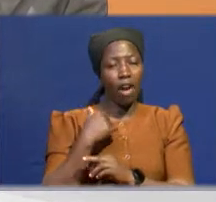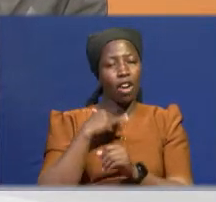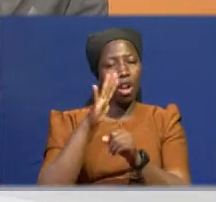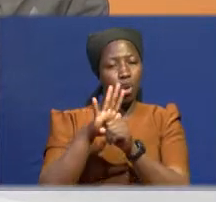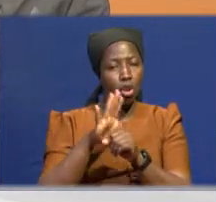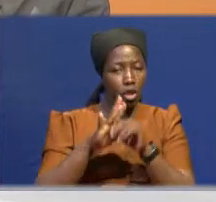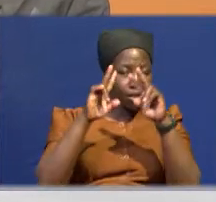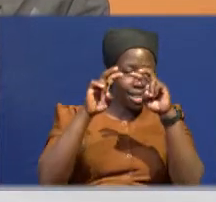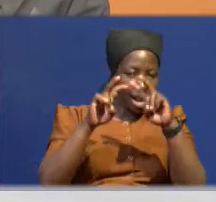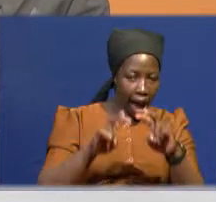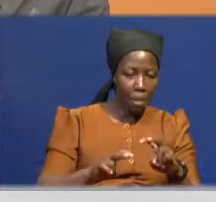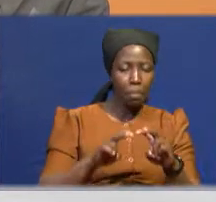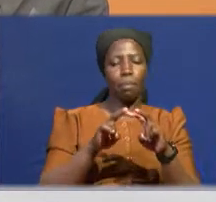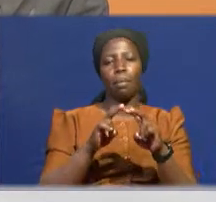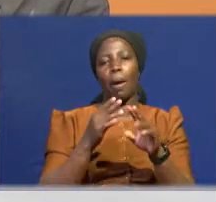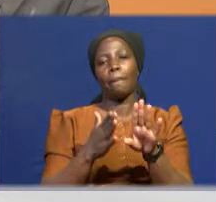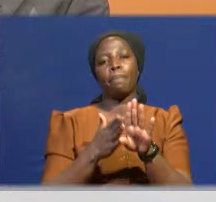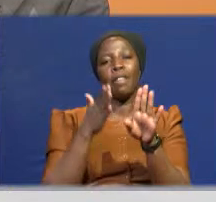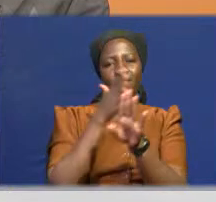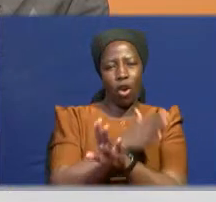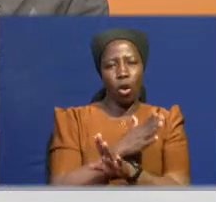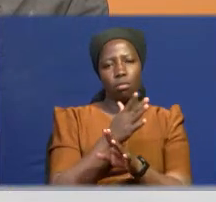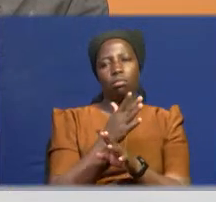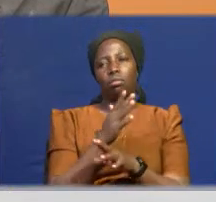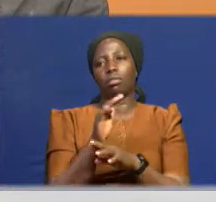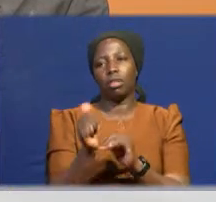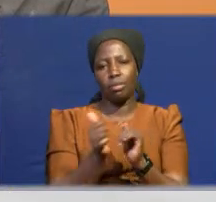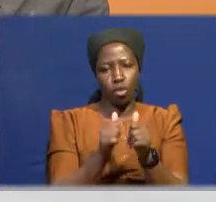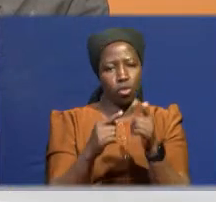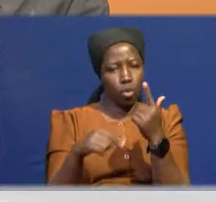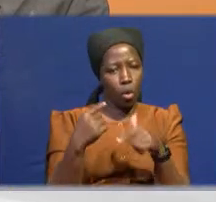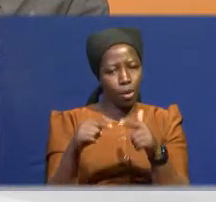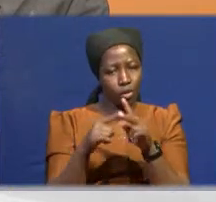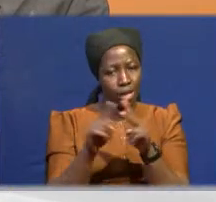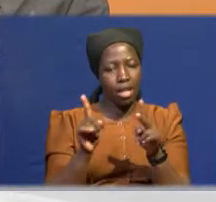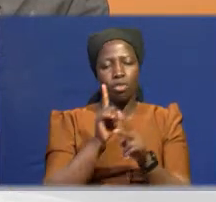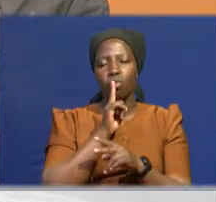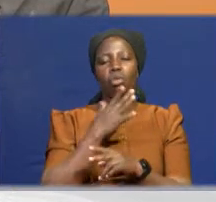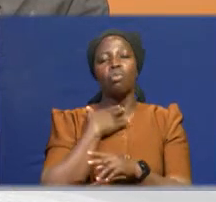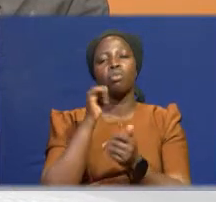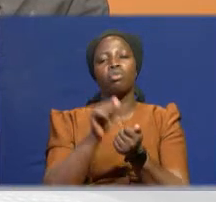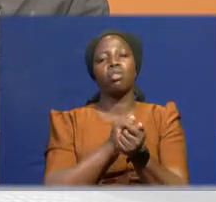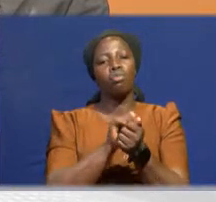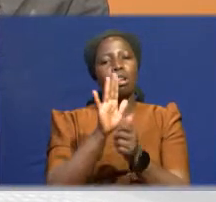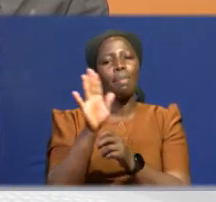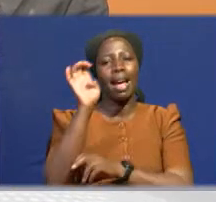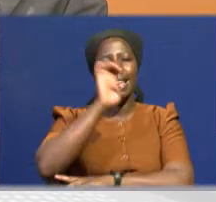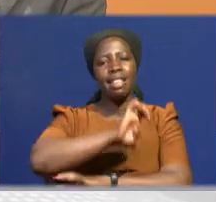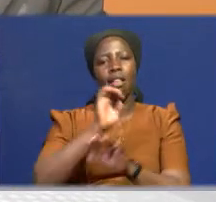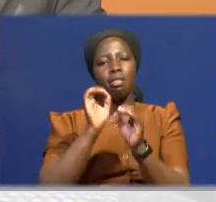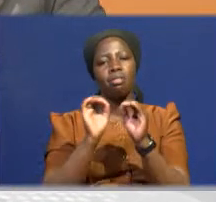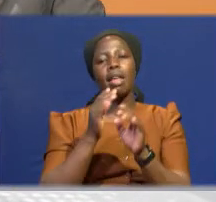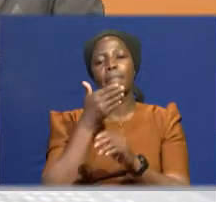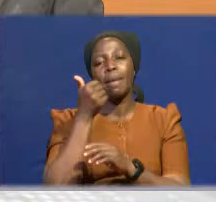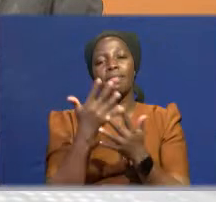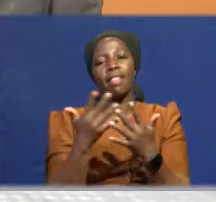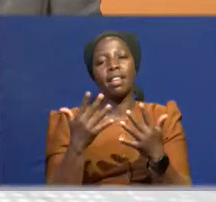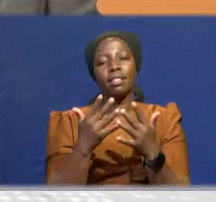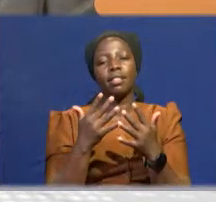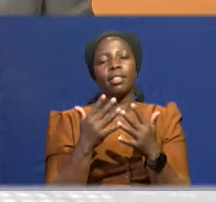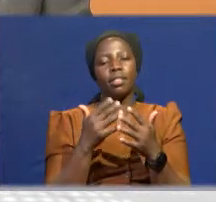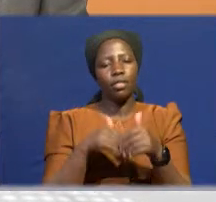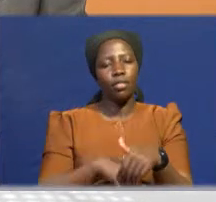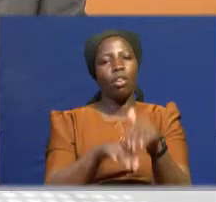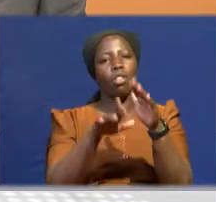to the event. So we don't want to, mess your Easter. So the best thing is just abide to the rules and